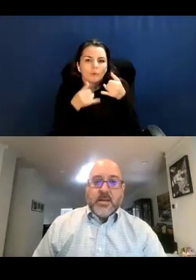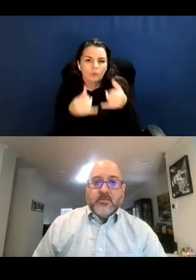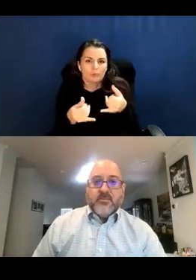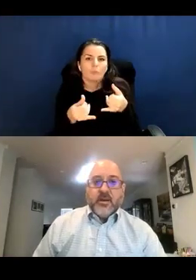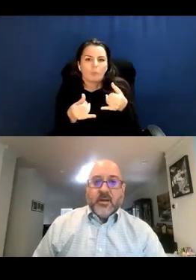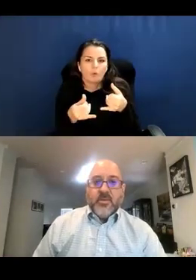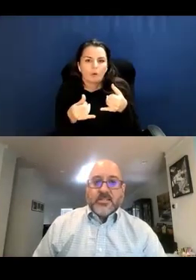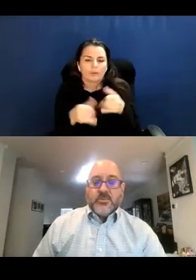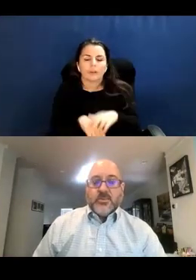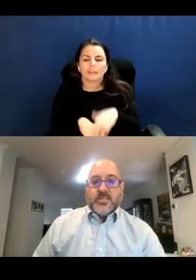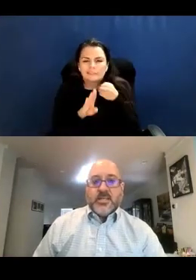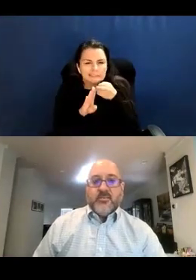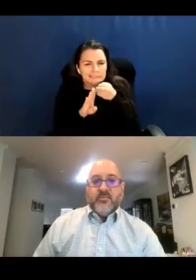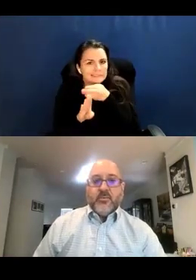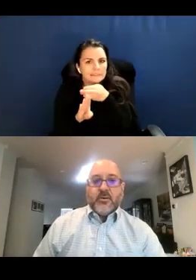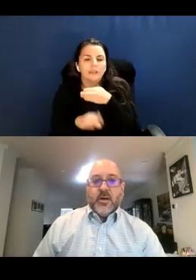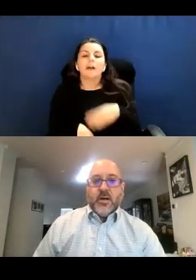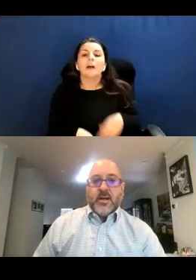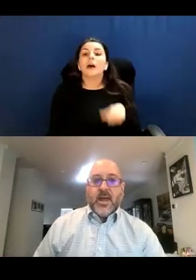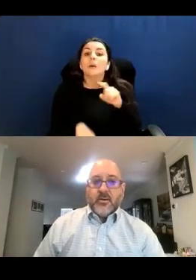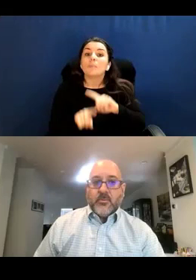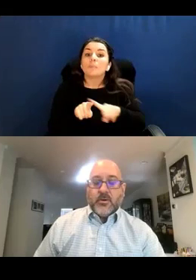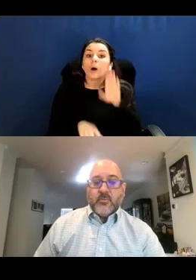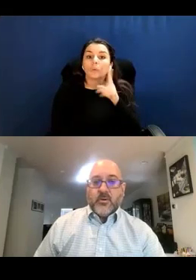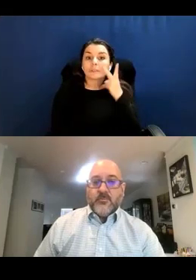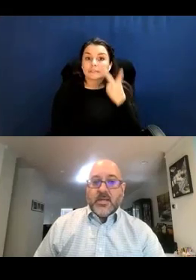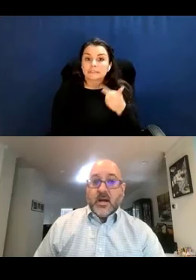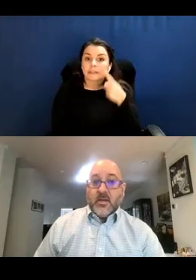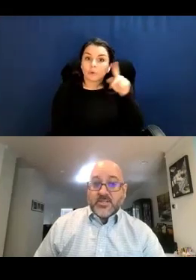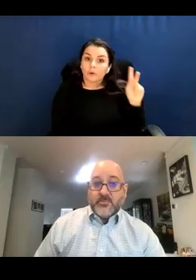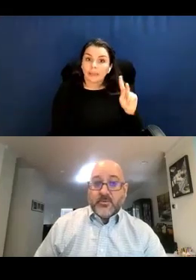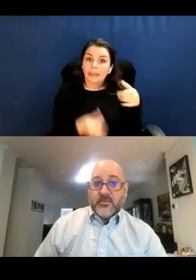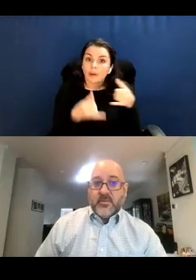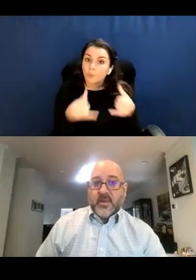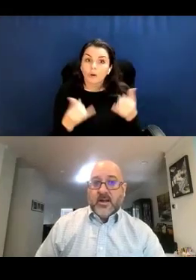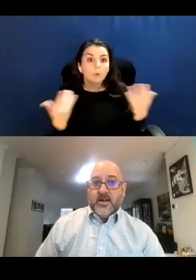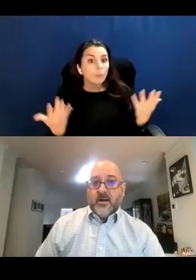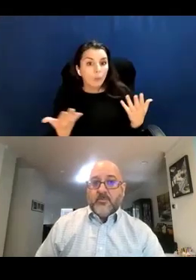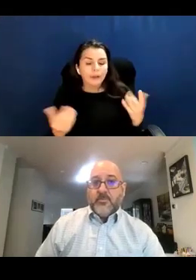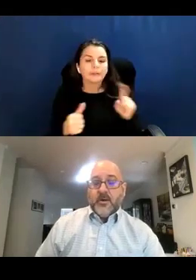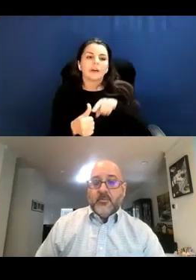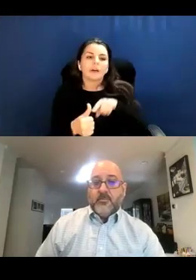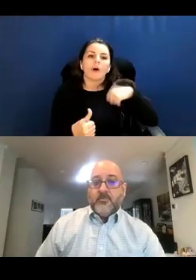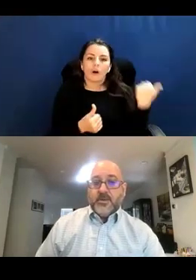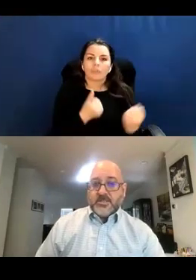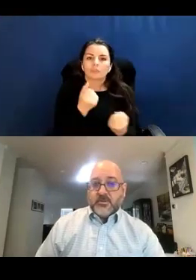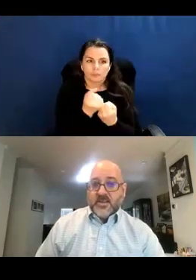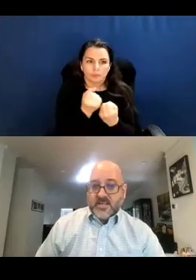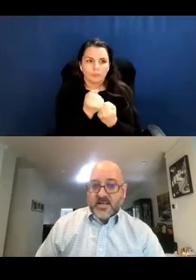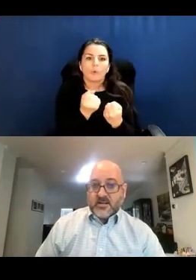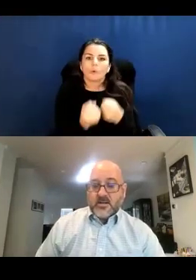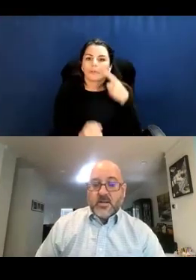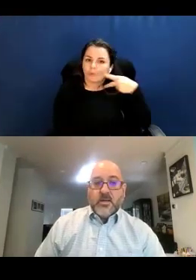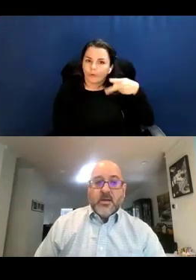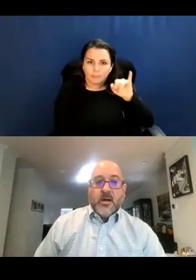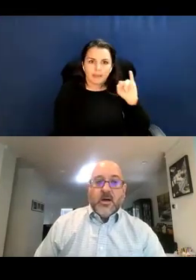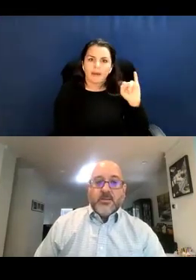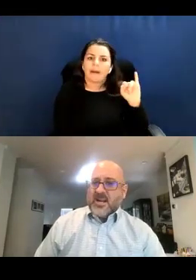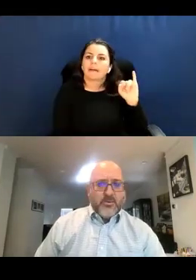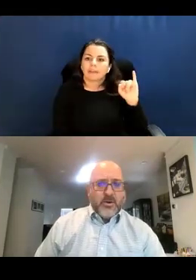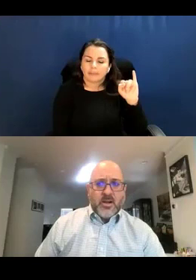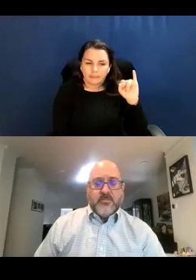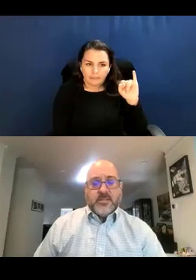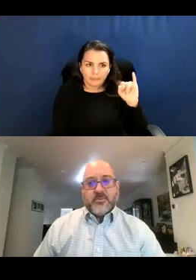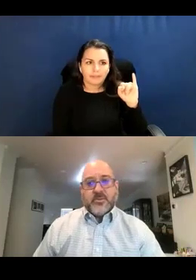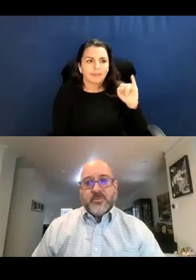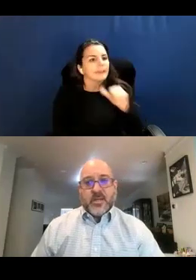The type of things that you would see for a K award would be other support for the principal investigator. It's